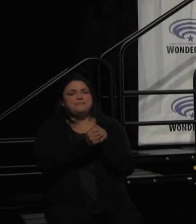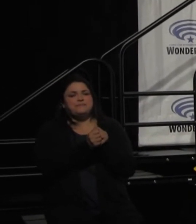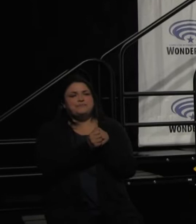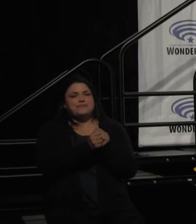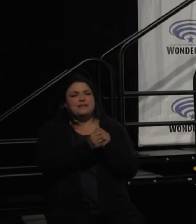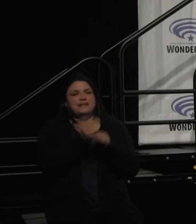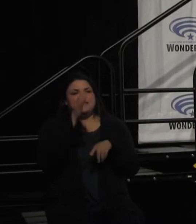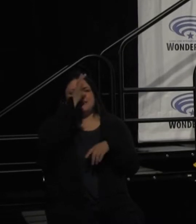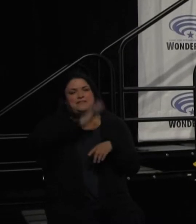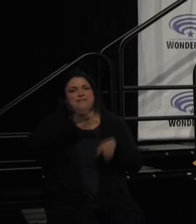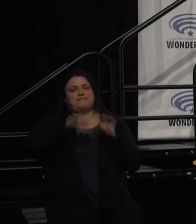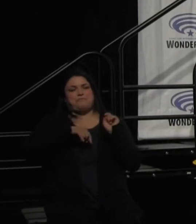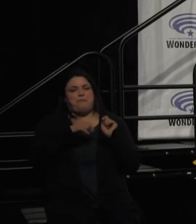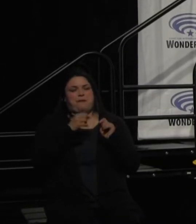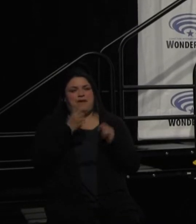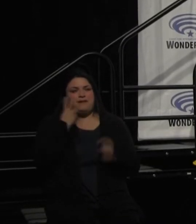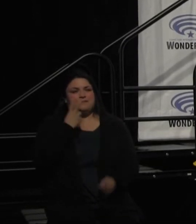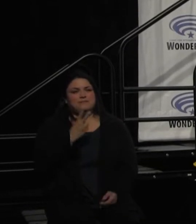four-corner post.